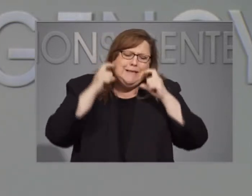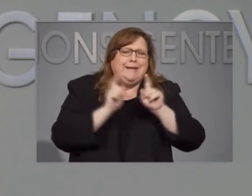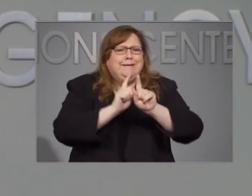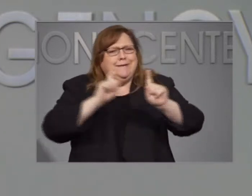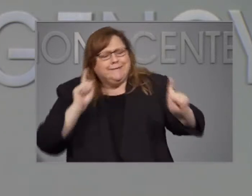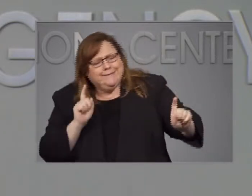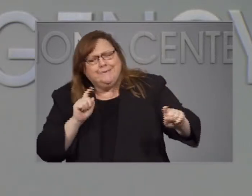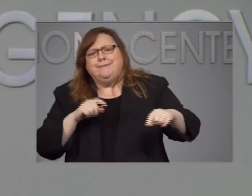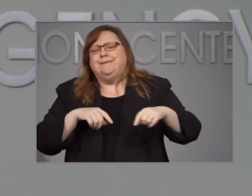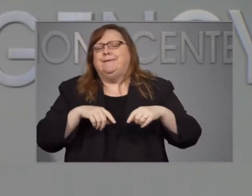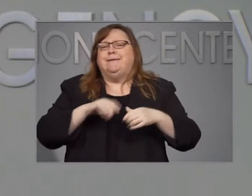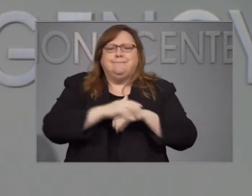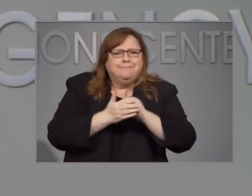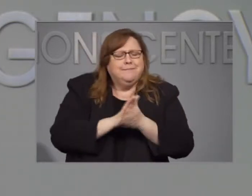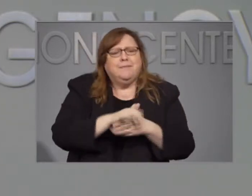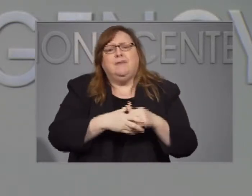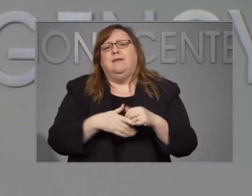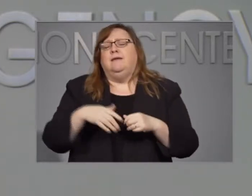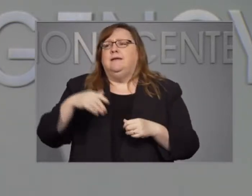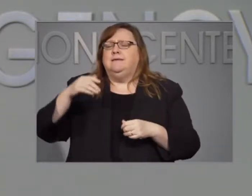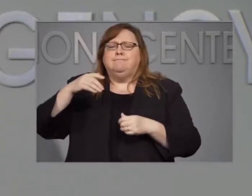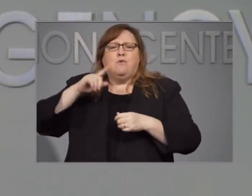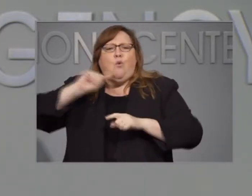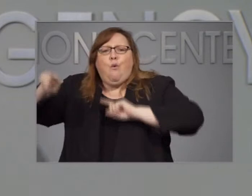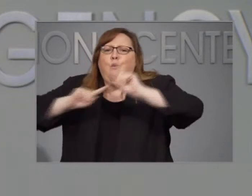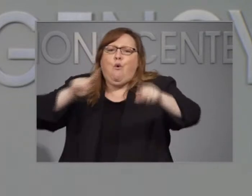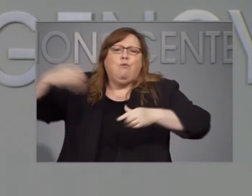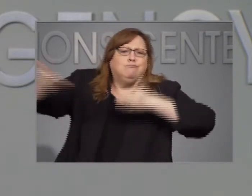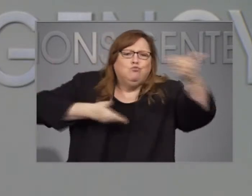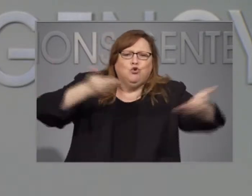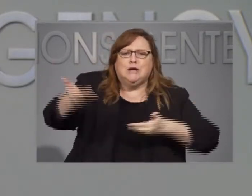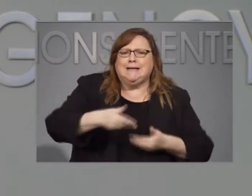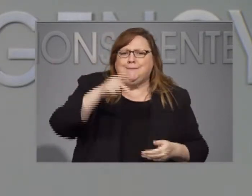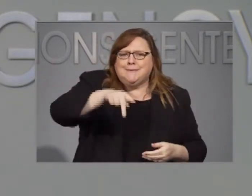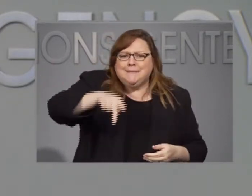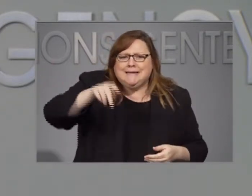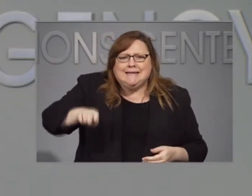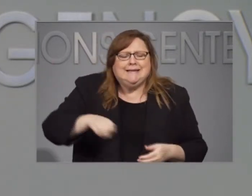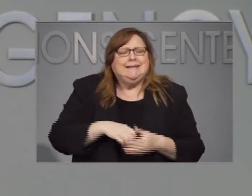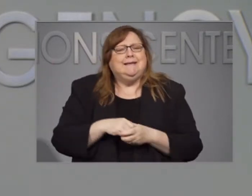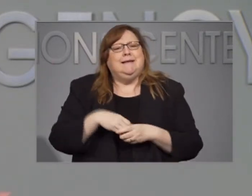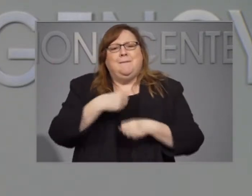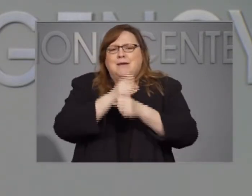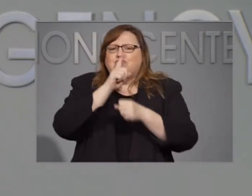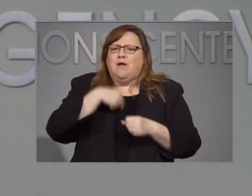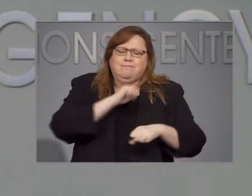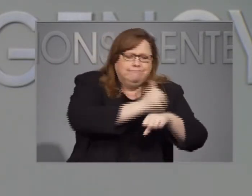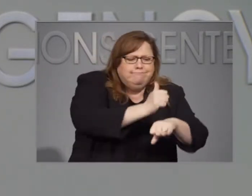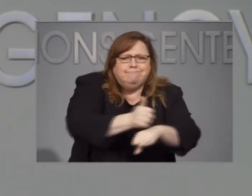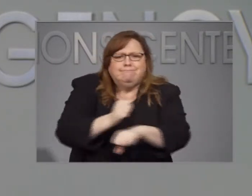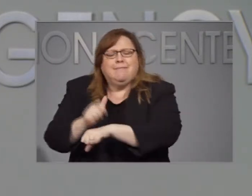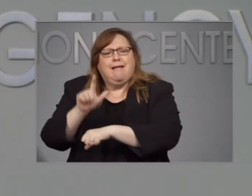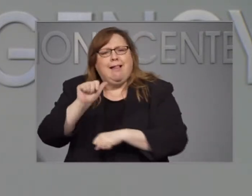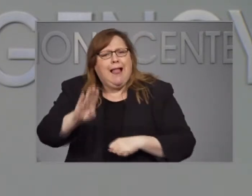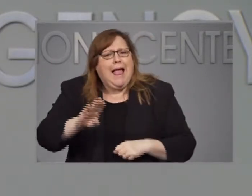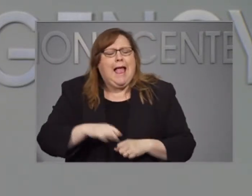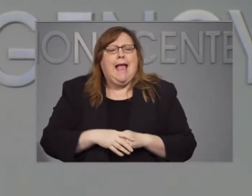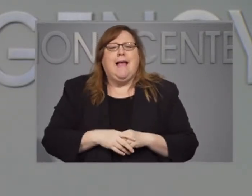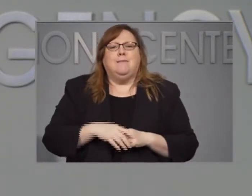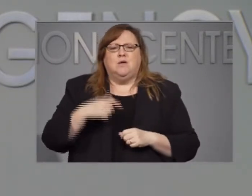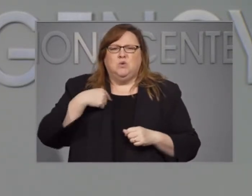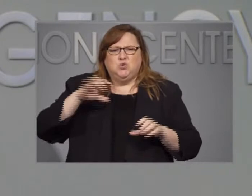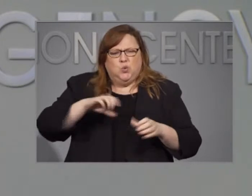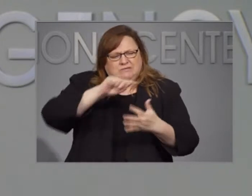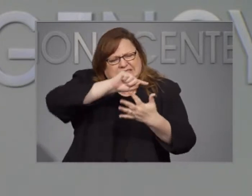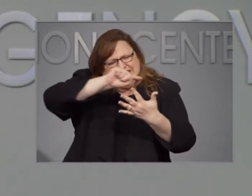right, building our ability to have PPE, building our capacity around testing, building our plans for surge,